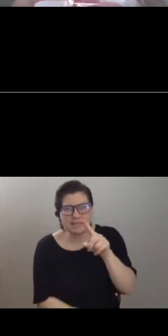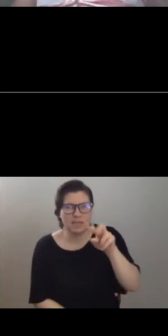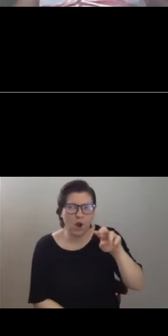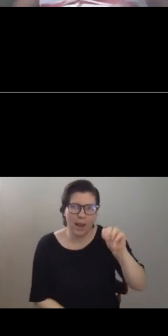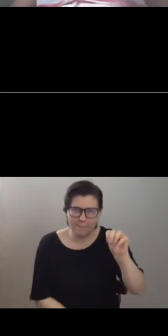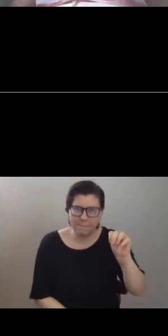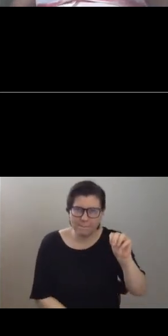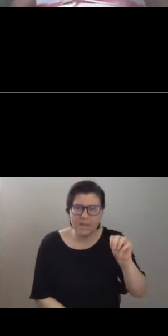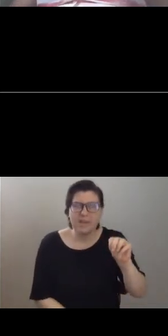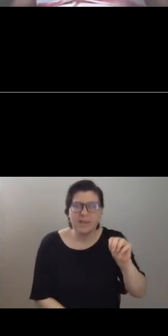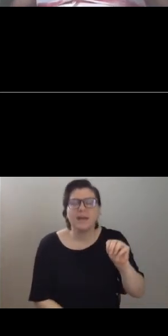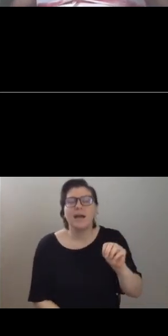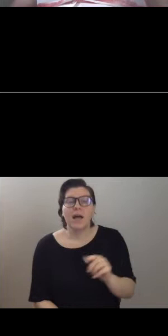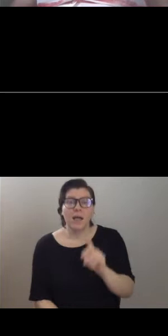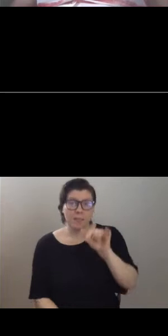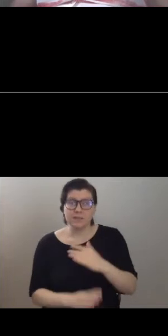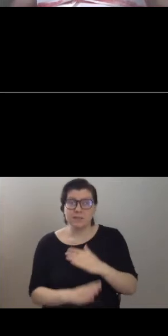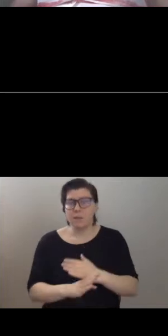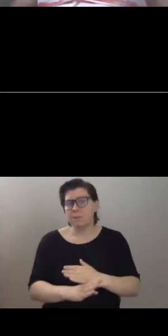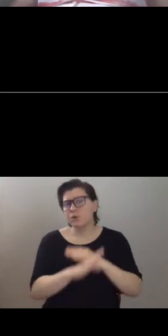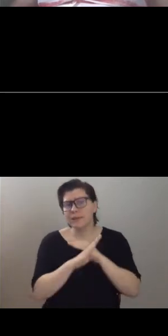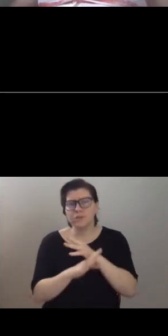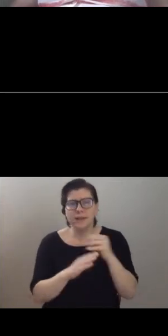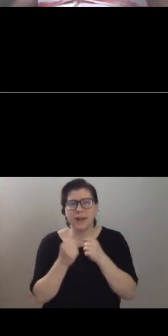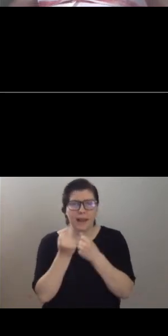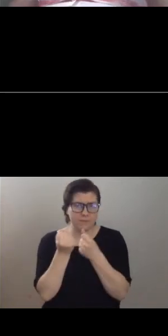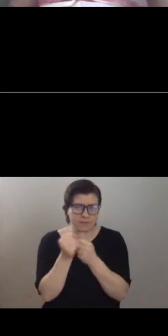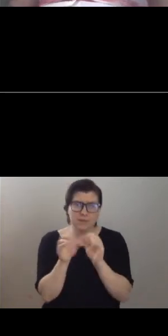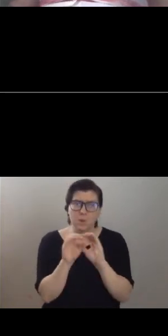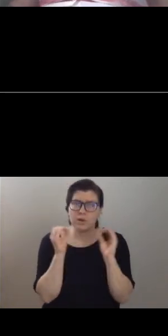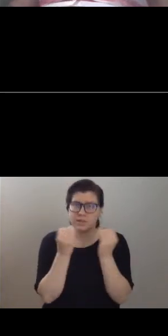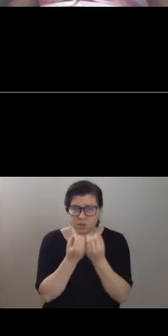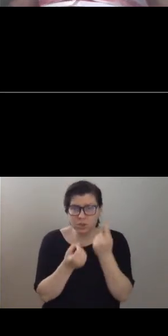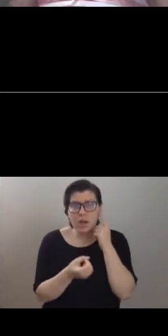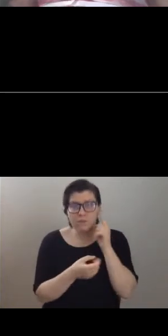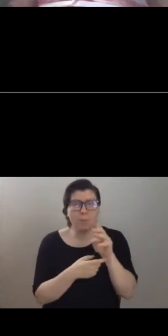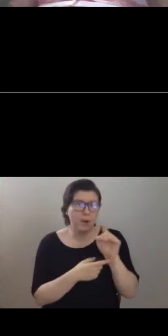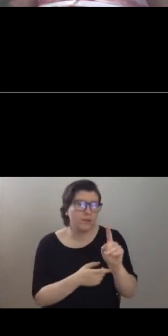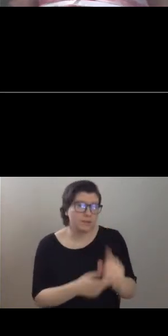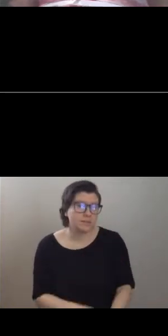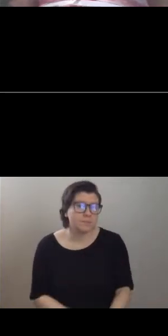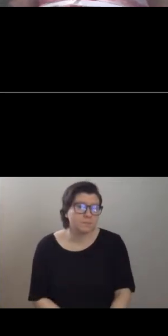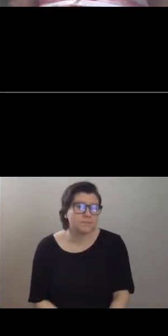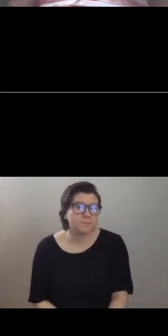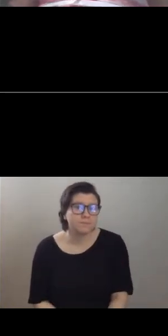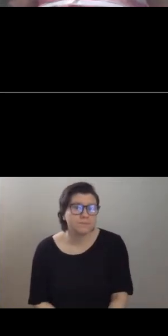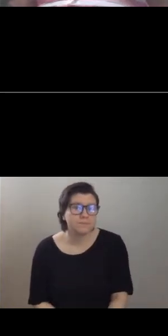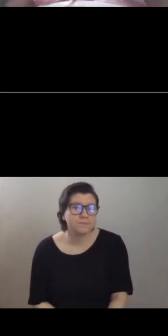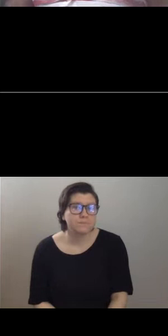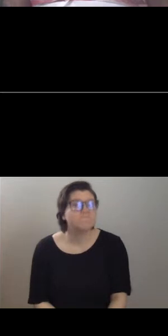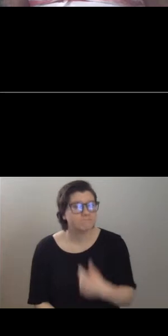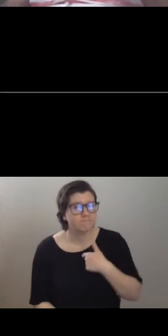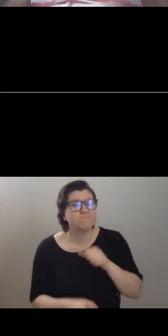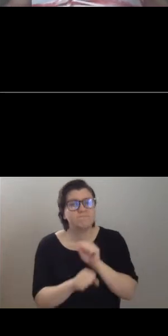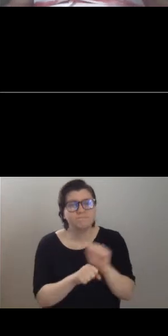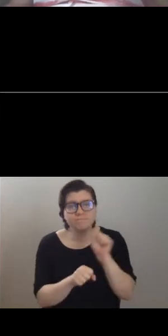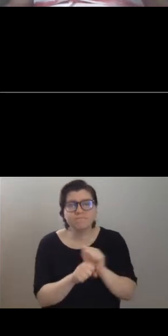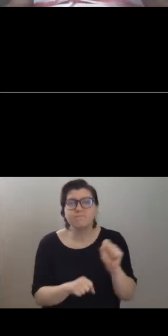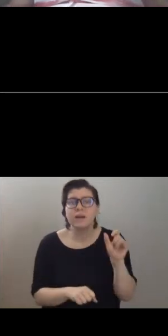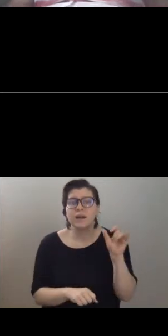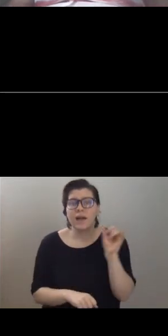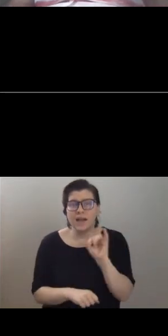the protection and advocacy organization for Maryland. And I work as a voter